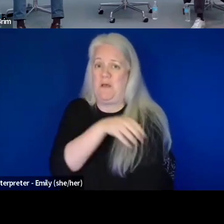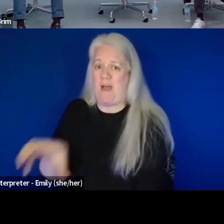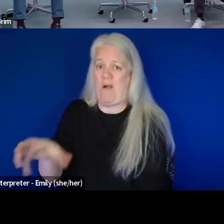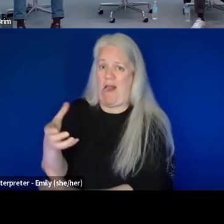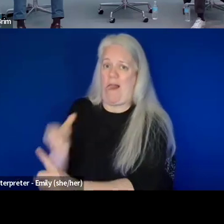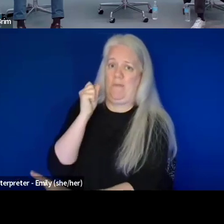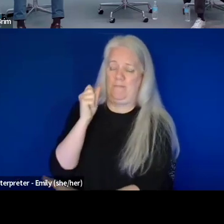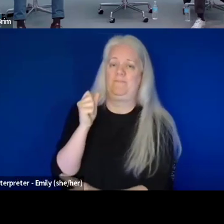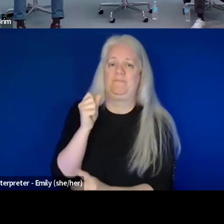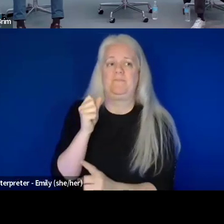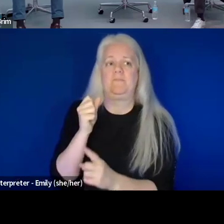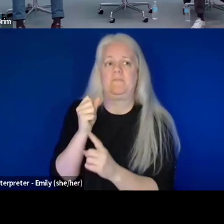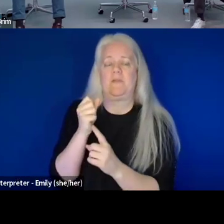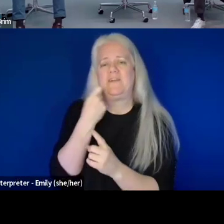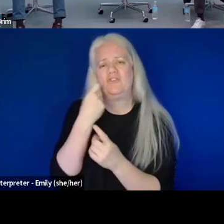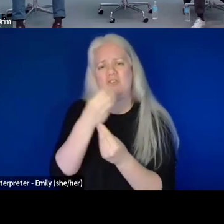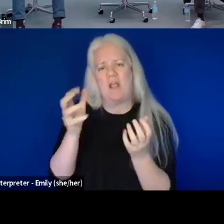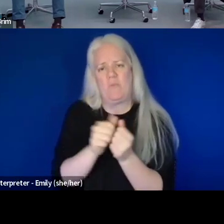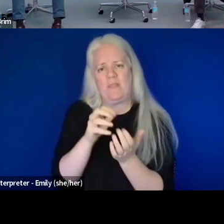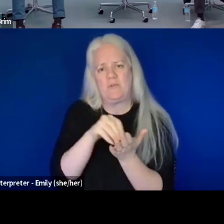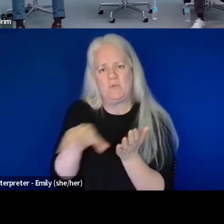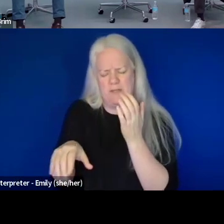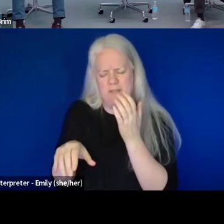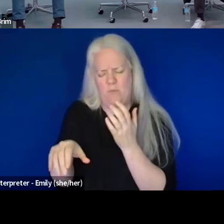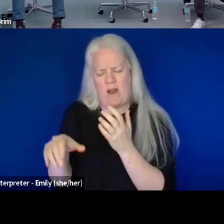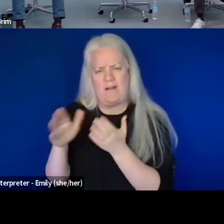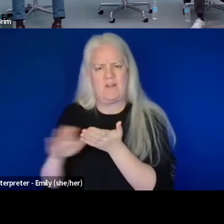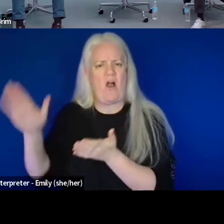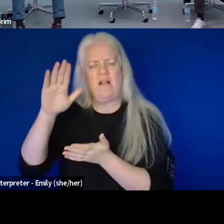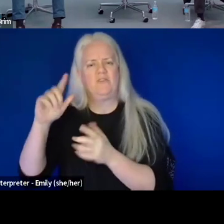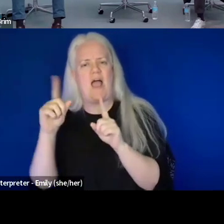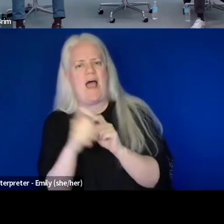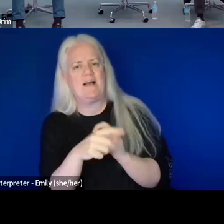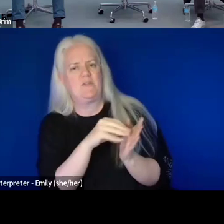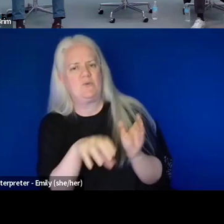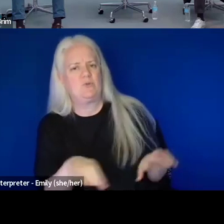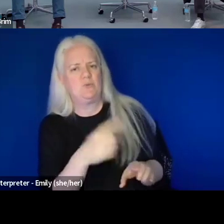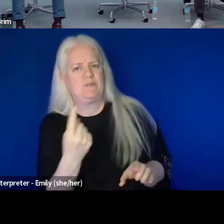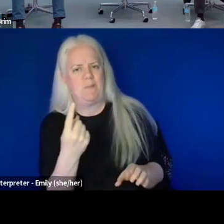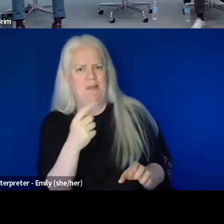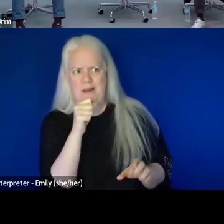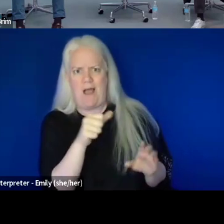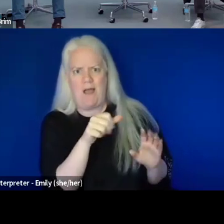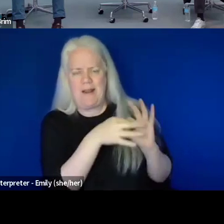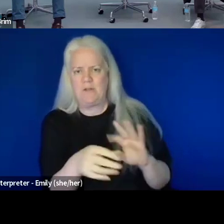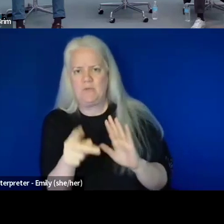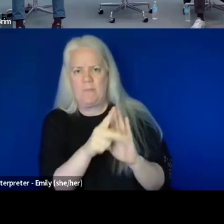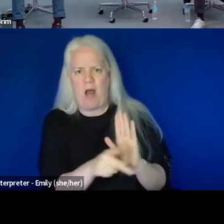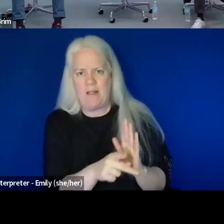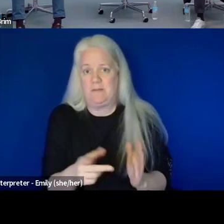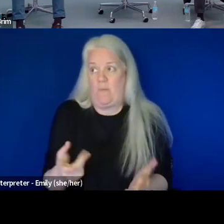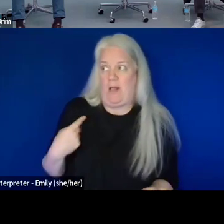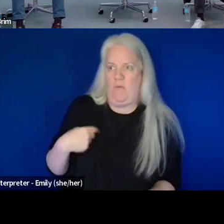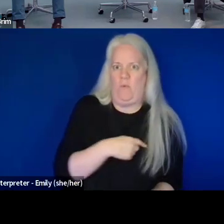campus asked them to do something that I said was outside of policy. And they said, well, we're just passing the word along, even though I've put